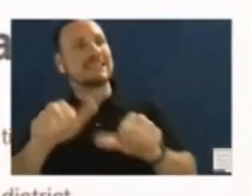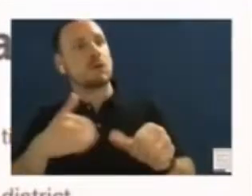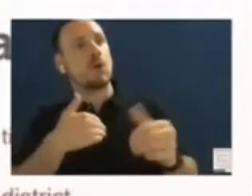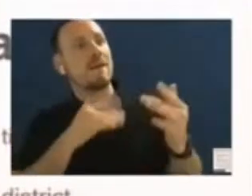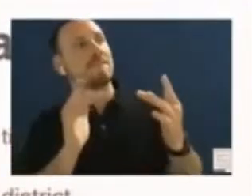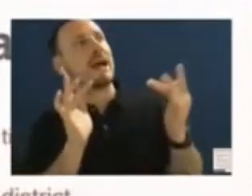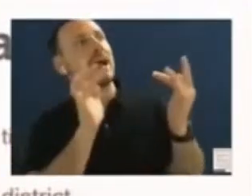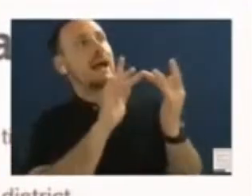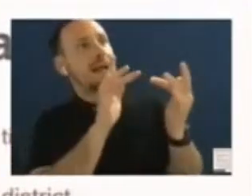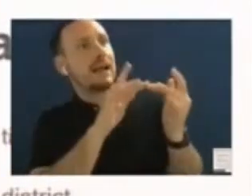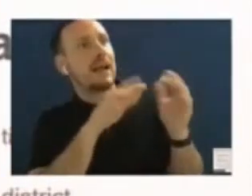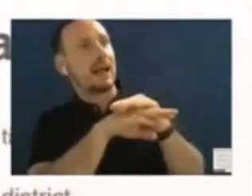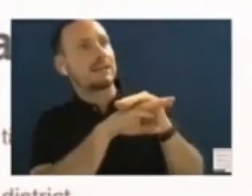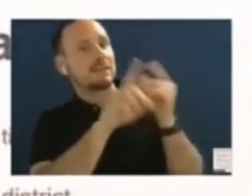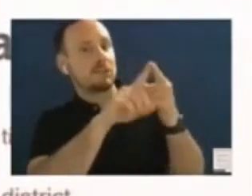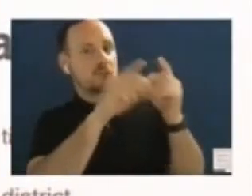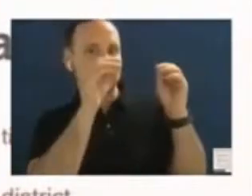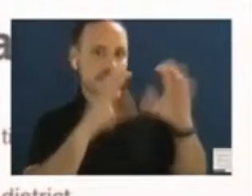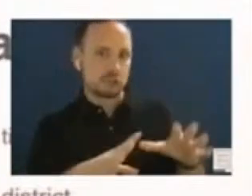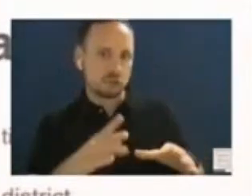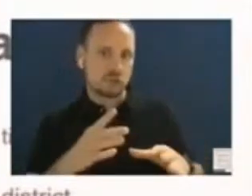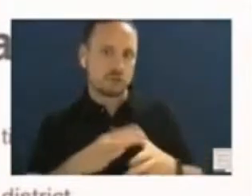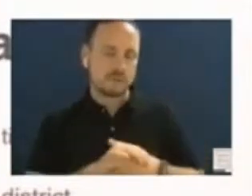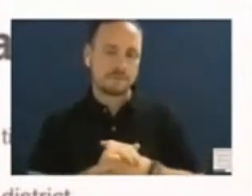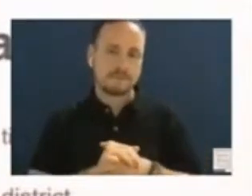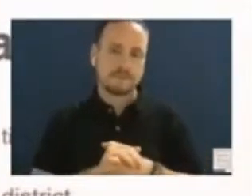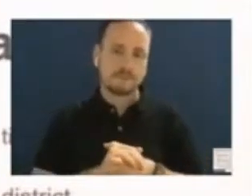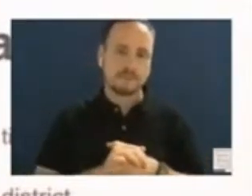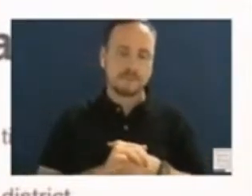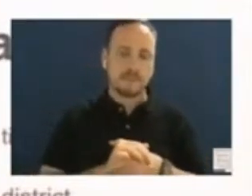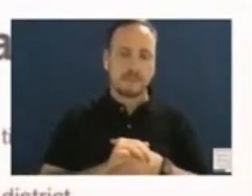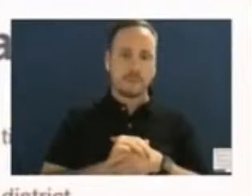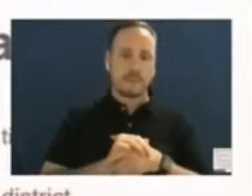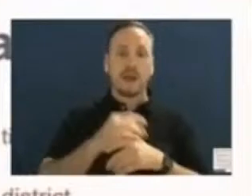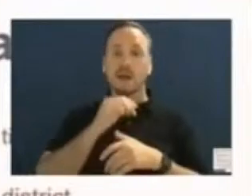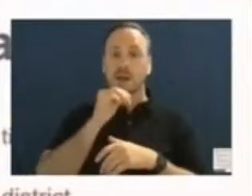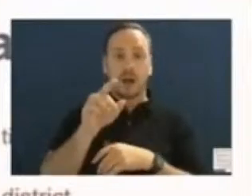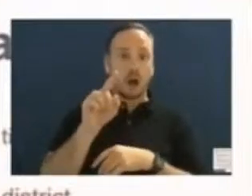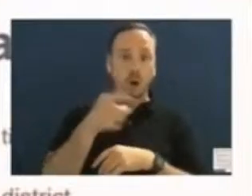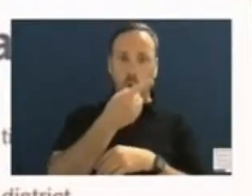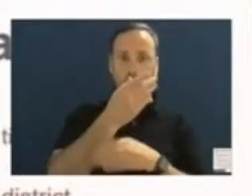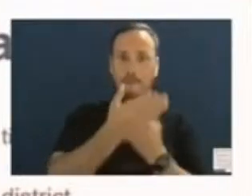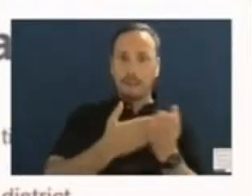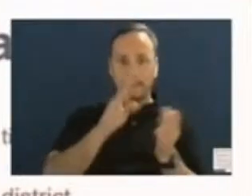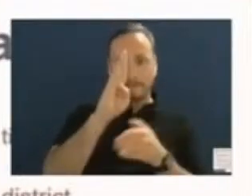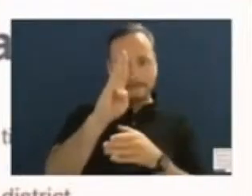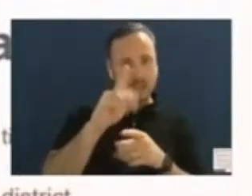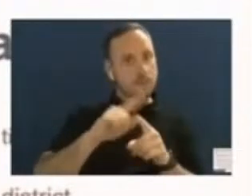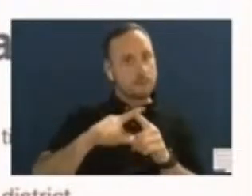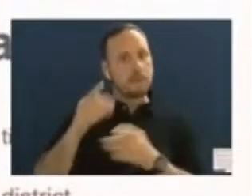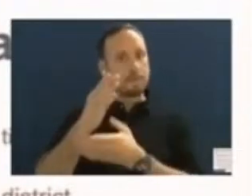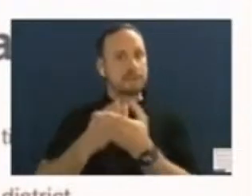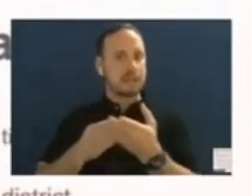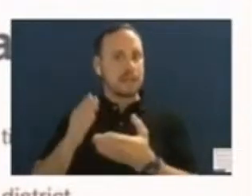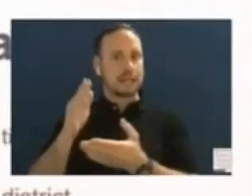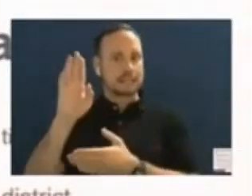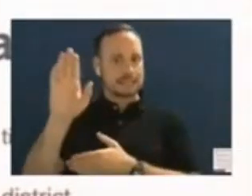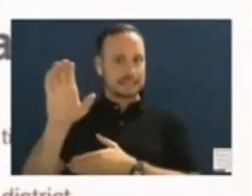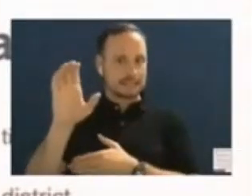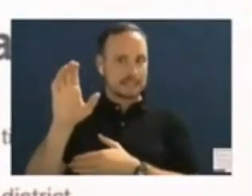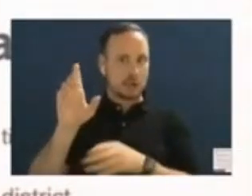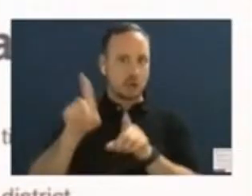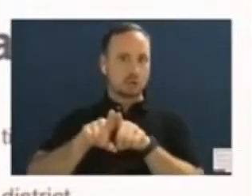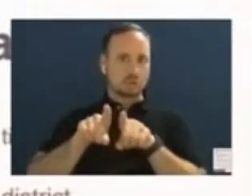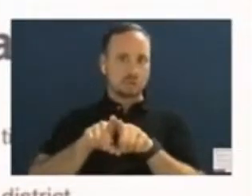B. That is an expectation for right now in Plan C as well. So I just think that's important to acknowledge. We want to make sure that we're continuing to